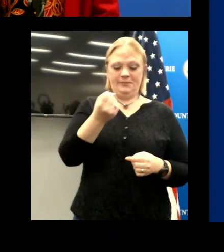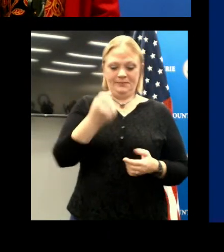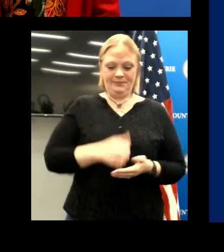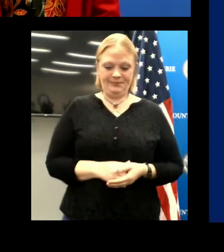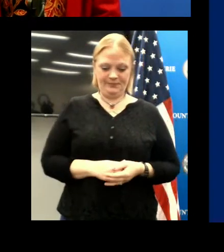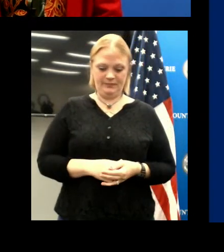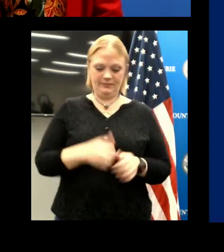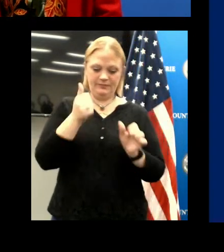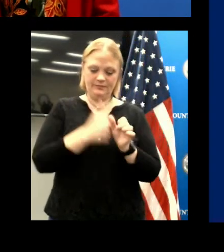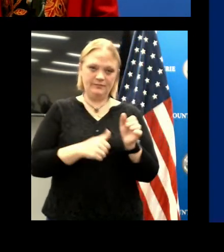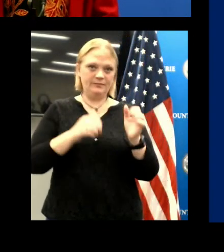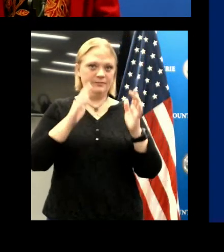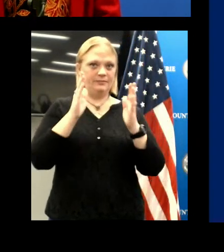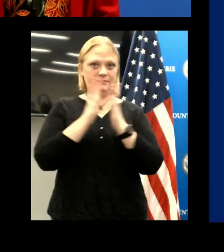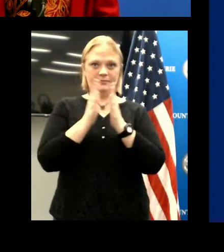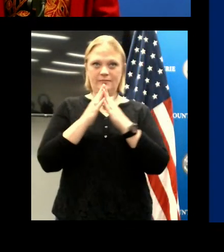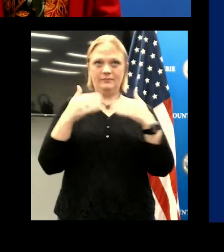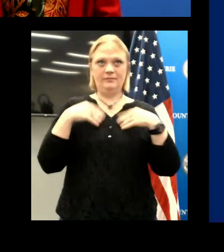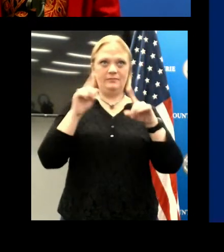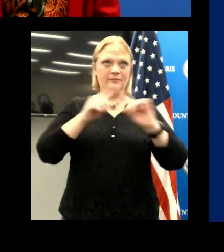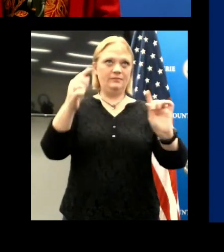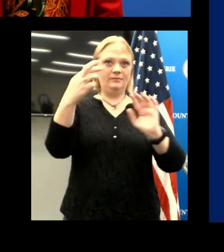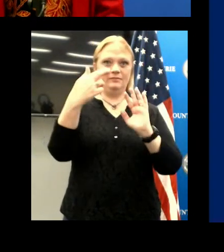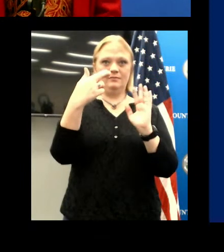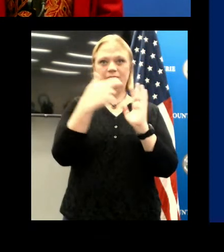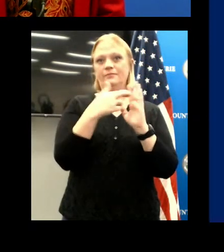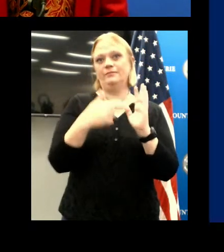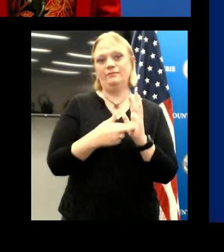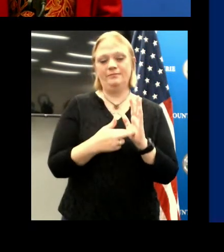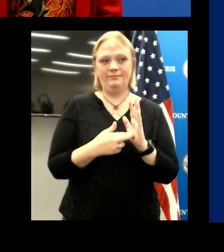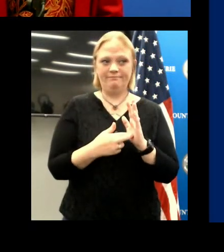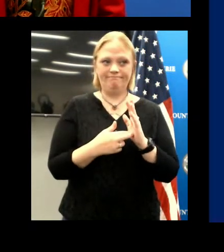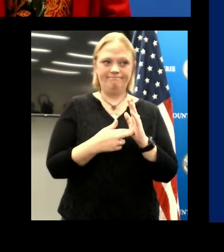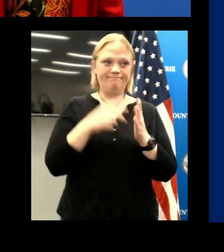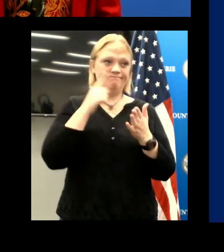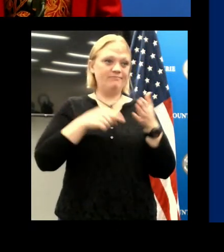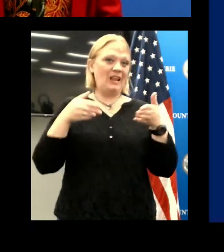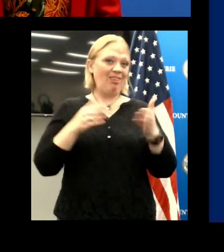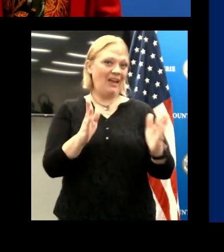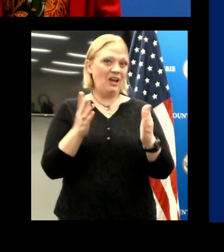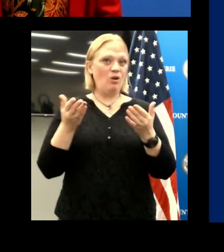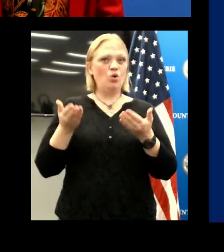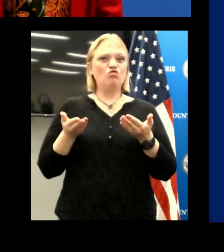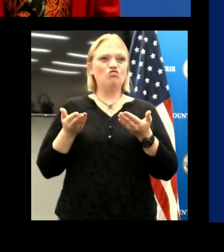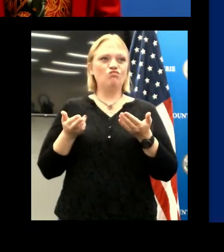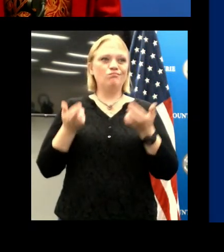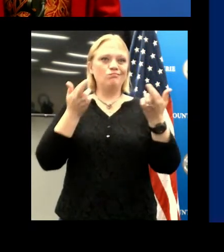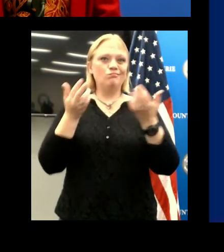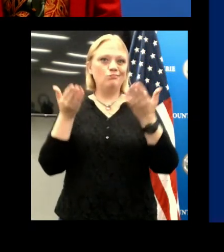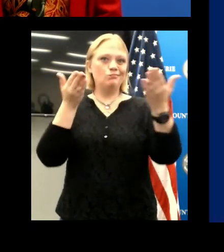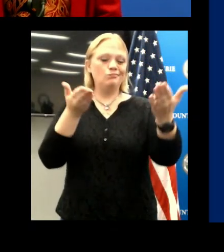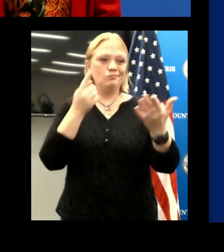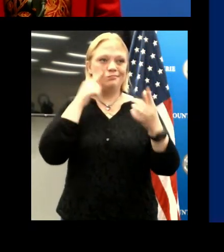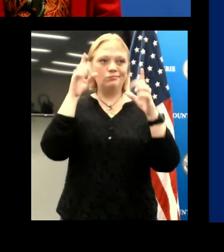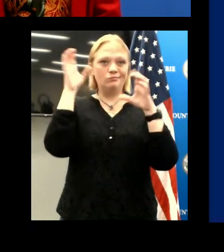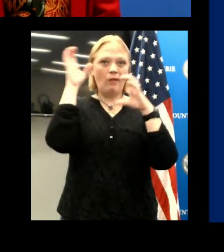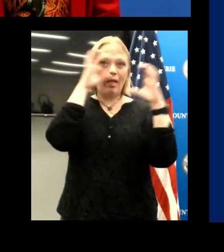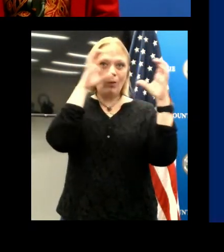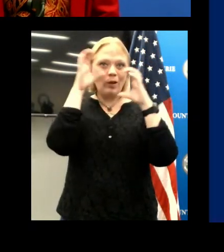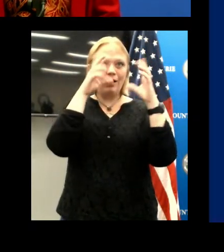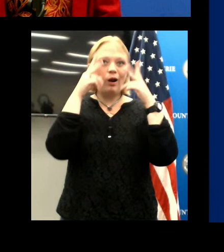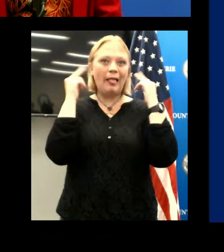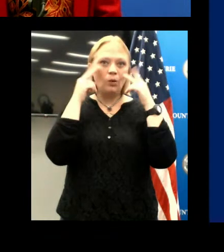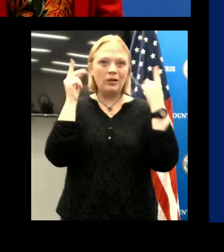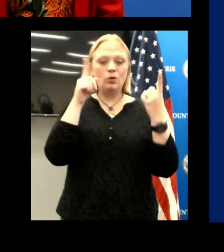Every municipality has different rules about what they're going to allow or recommend for Halloween. So you can check on your